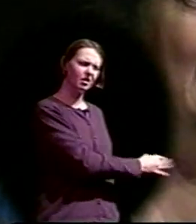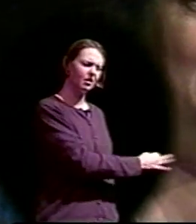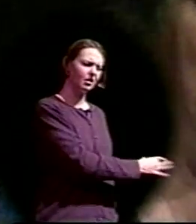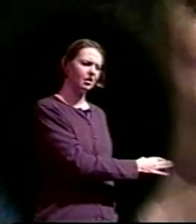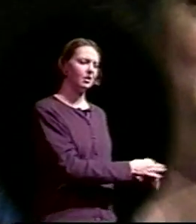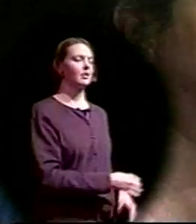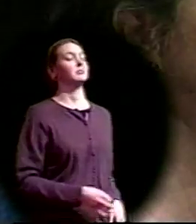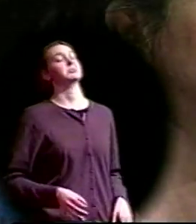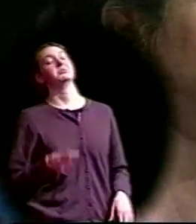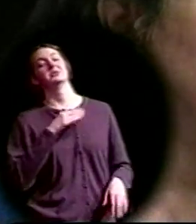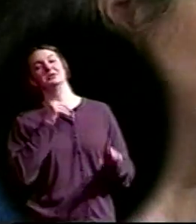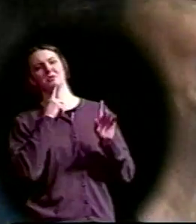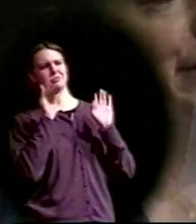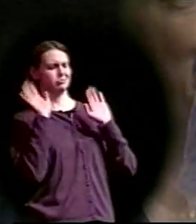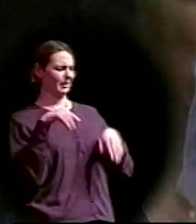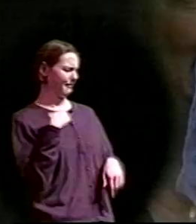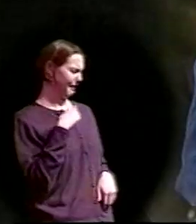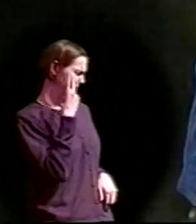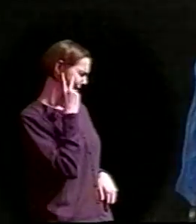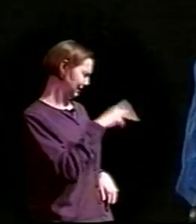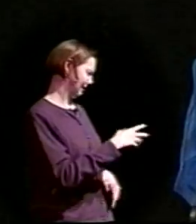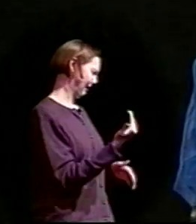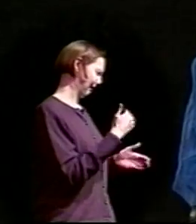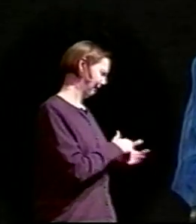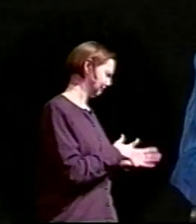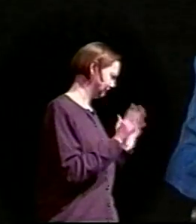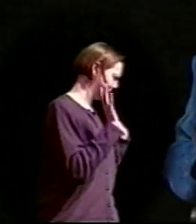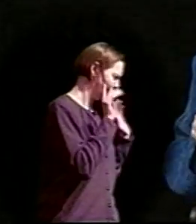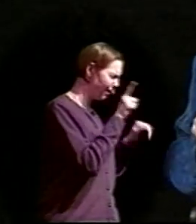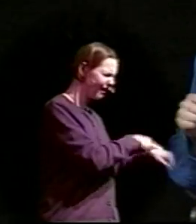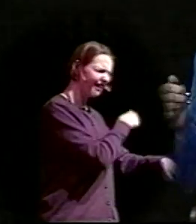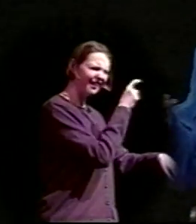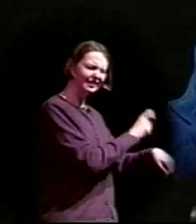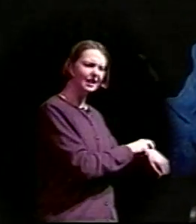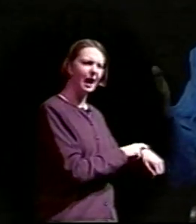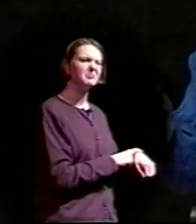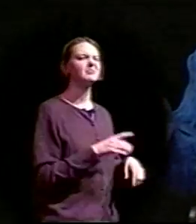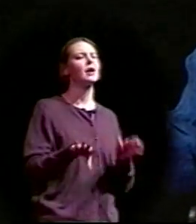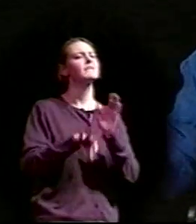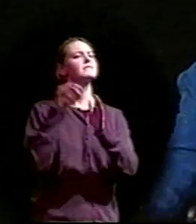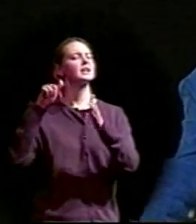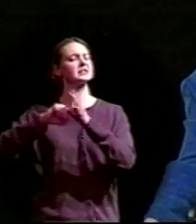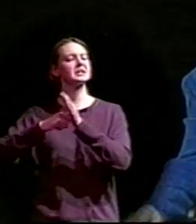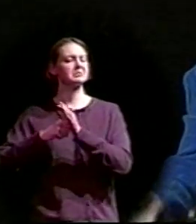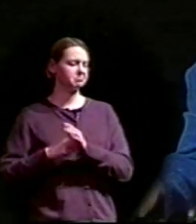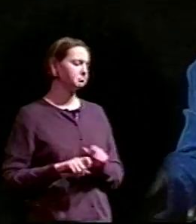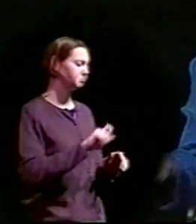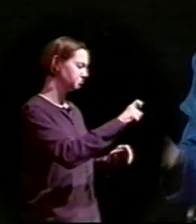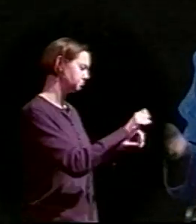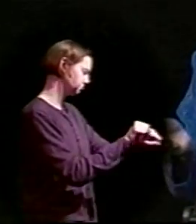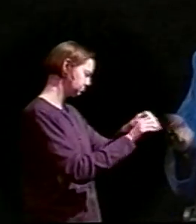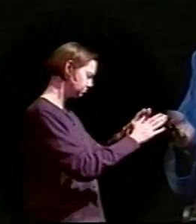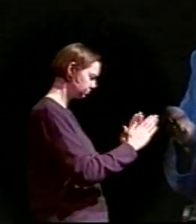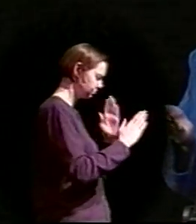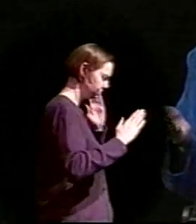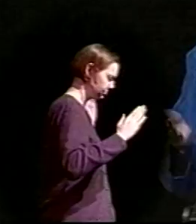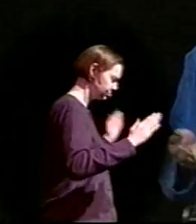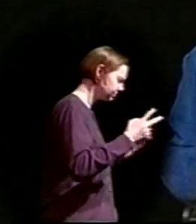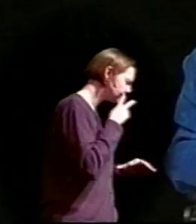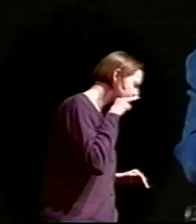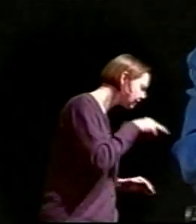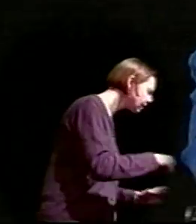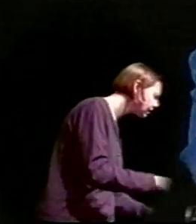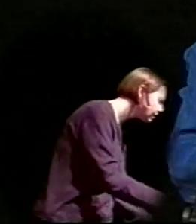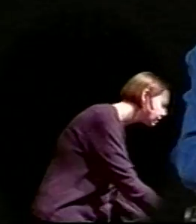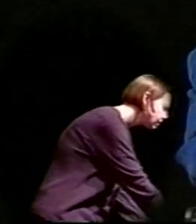been in that case in years, if I can find the key. But he located the key. They got into the case. Winans picked up that piece of metal. Taking